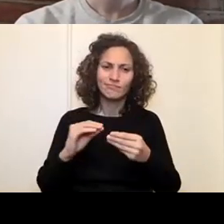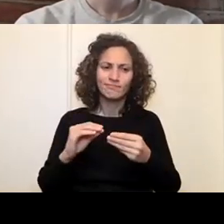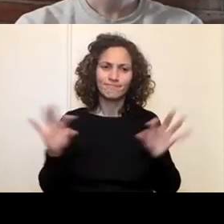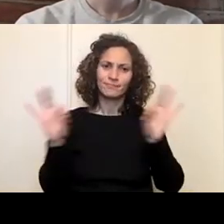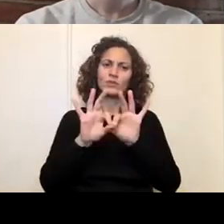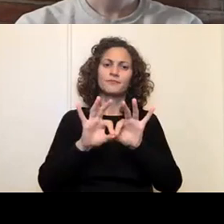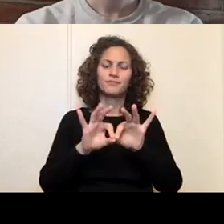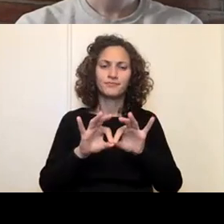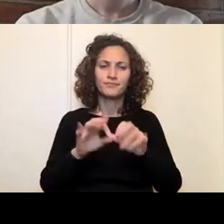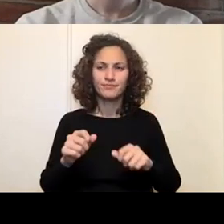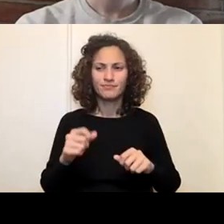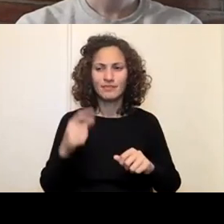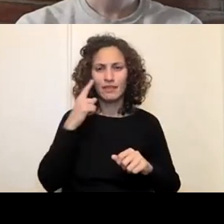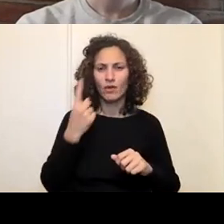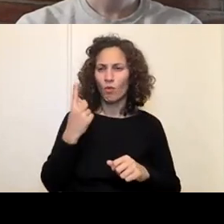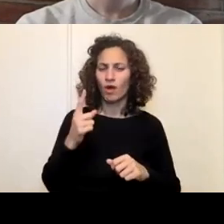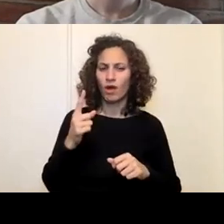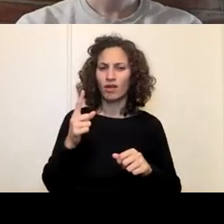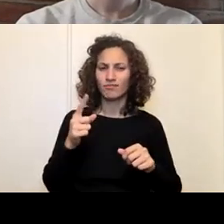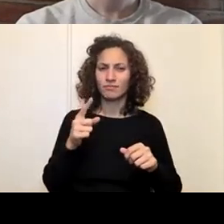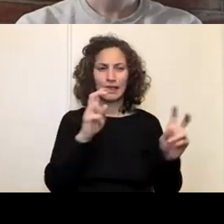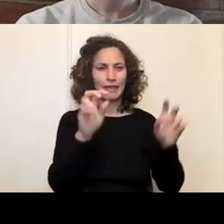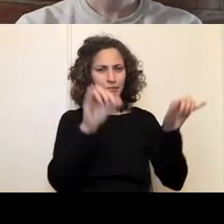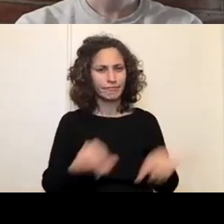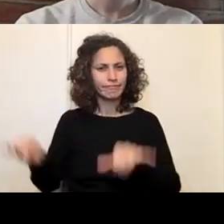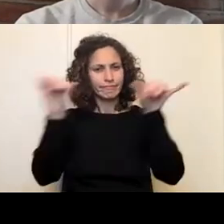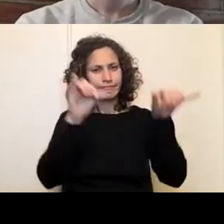I think one of the common themes is that there's so much.